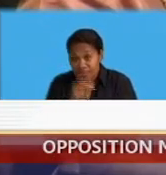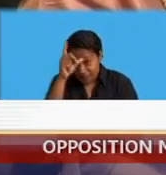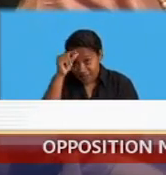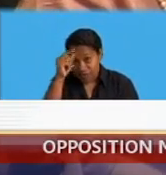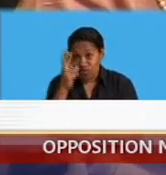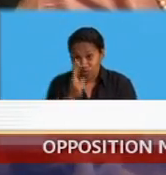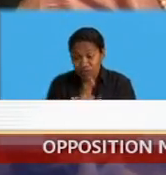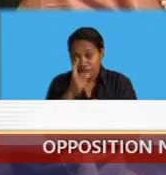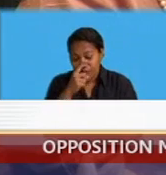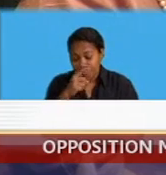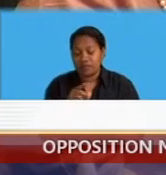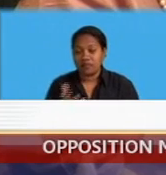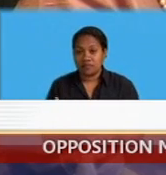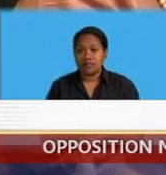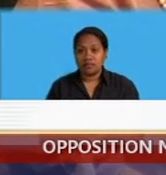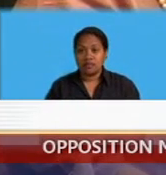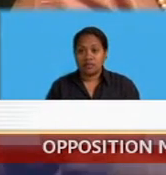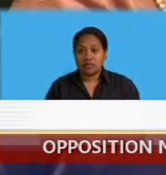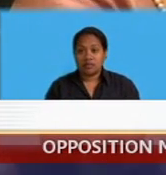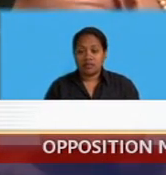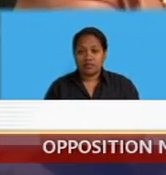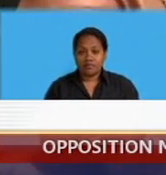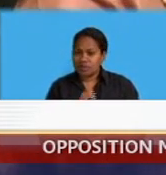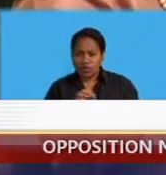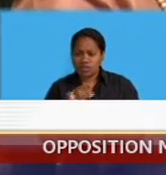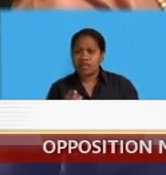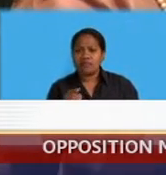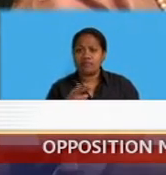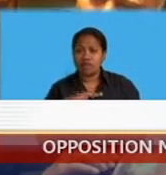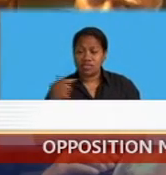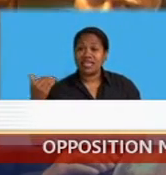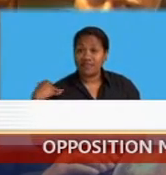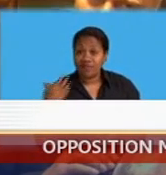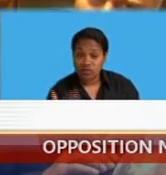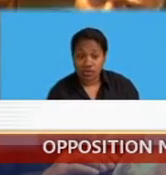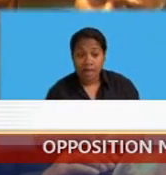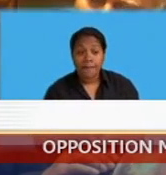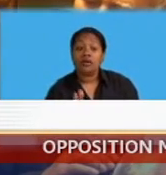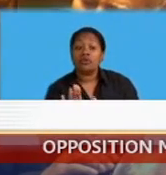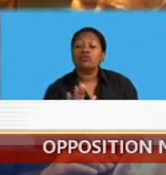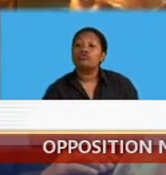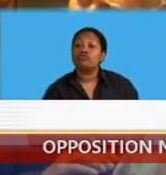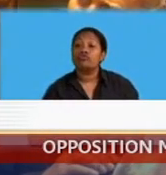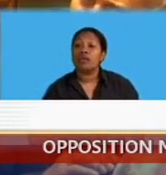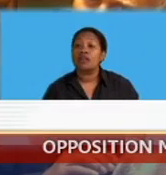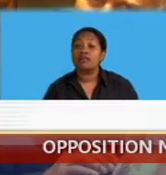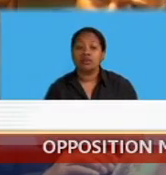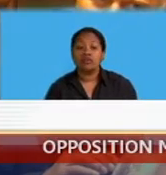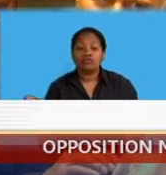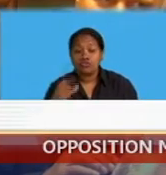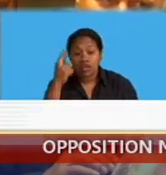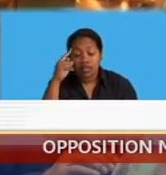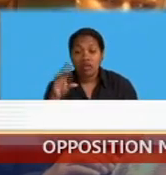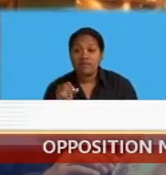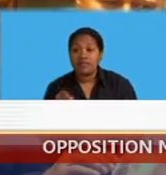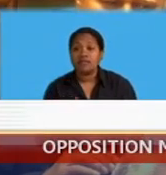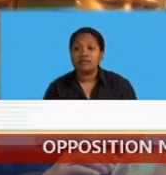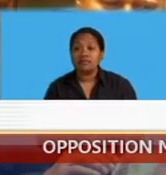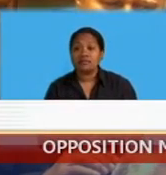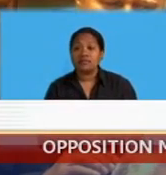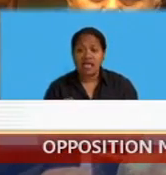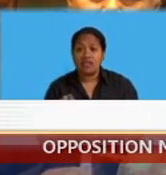baka ndomo ilebu o Ayaset Kayum. Katuku na ni lasu na beka e dhabuta o na waikula. Ene tuku batanga ka siama